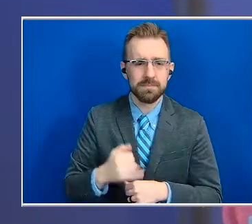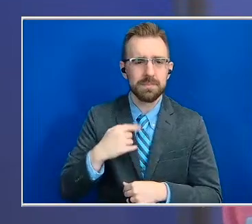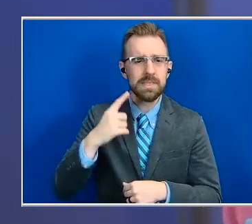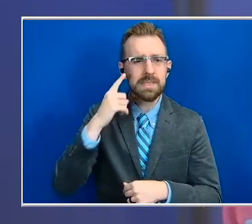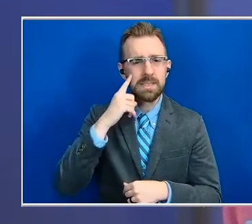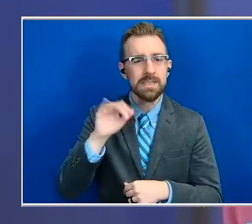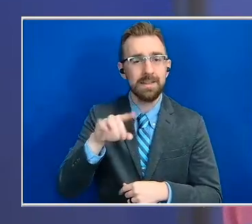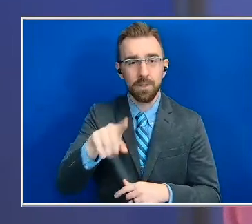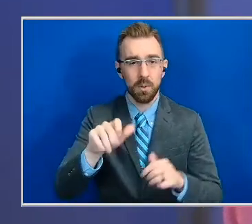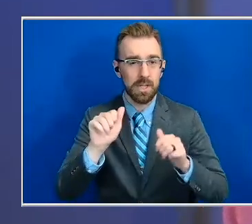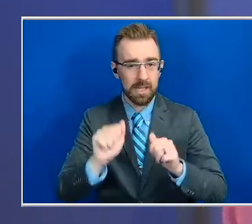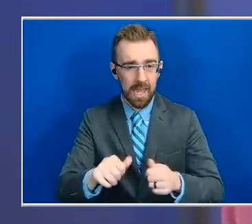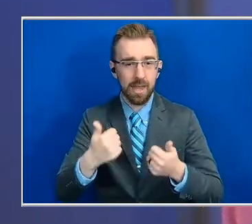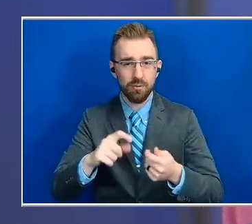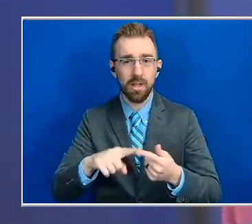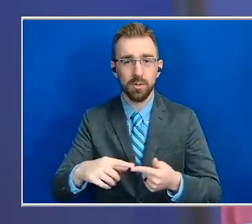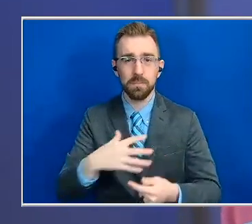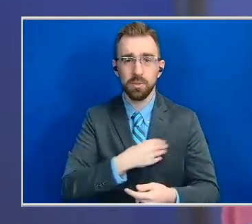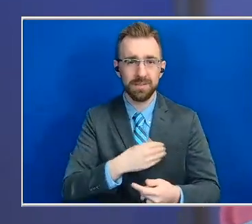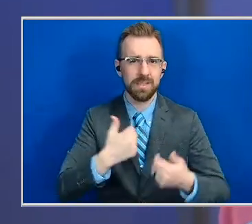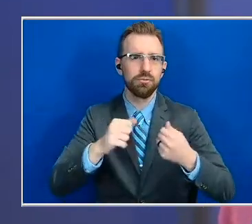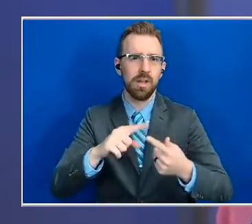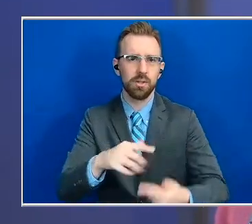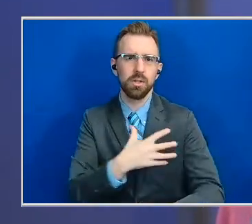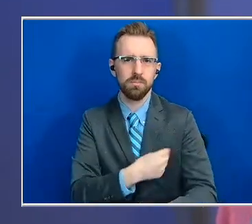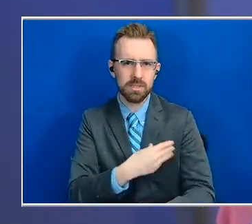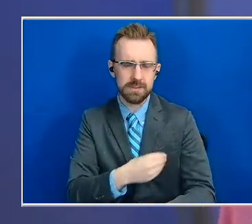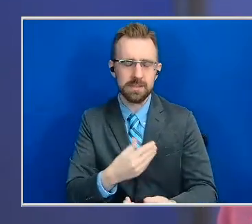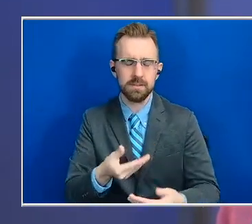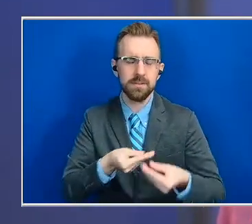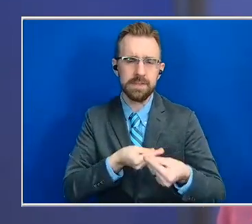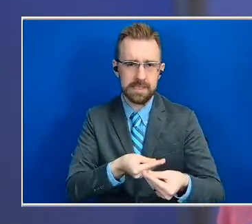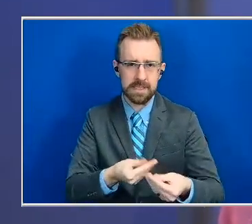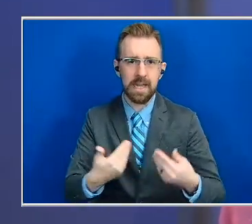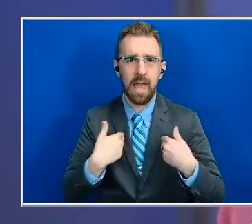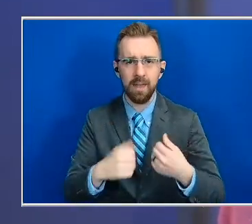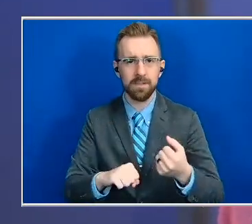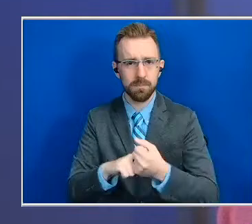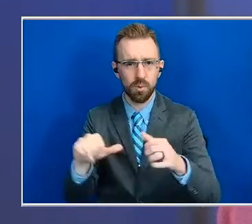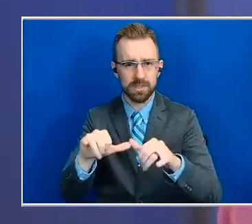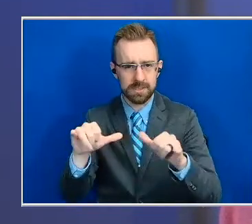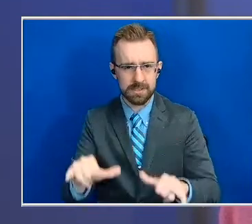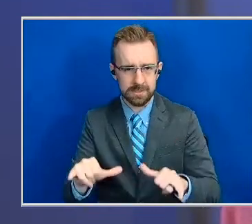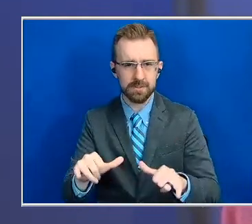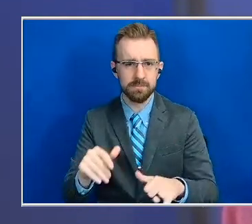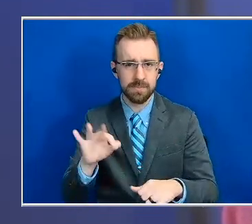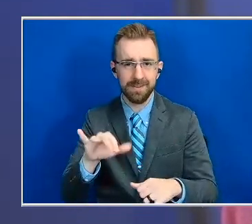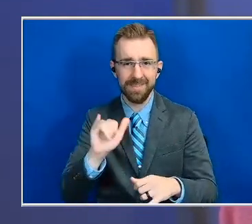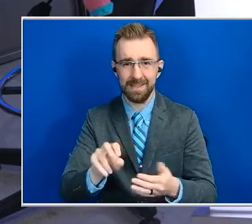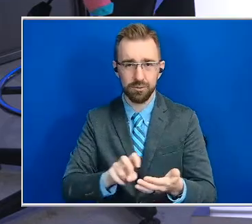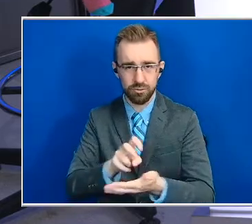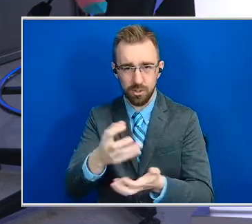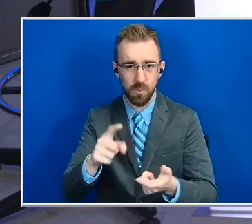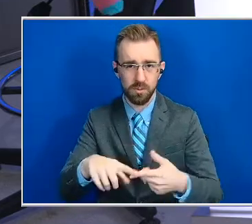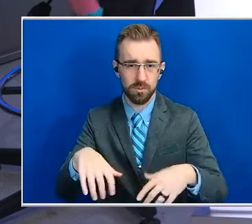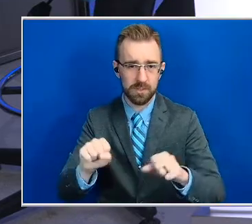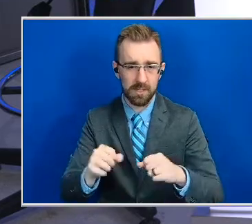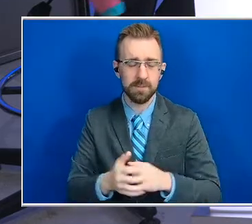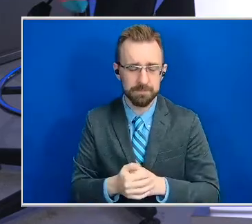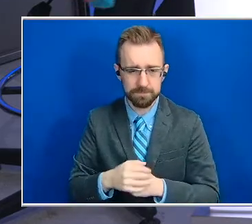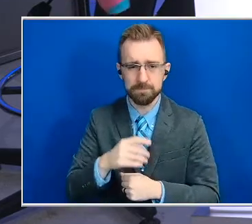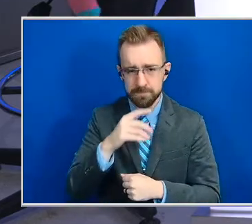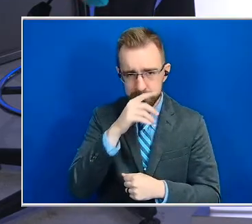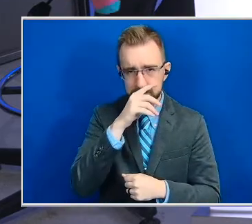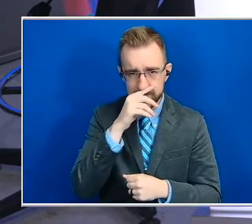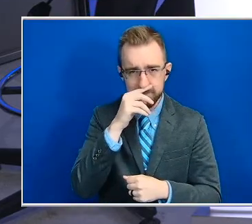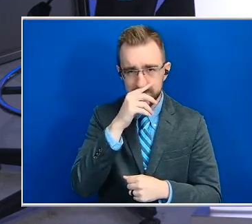to breastfeed and have a support system to help you do that if that's a journey that you want to go down. You know, I thank you for being on the